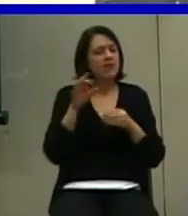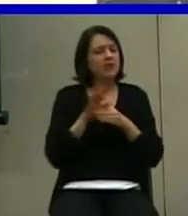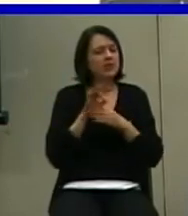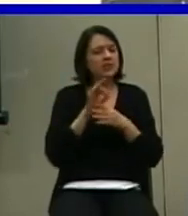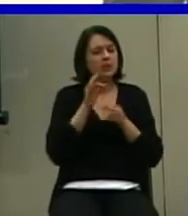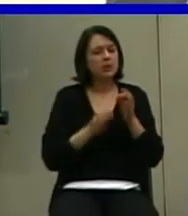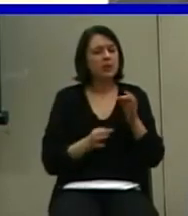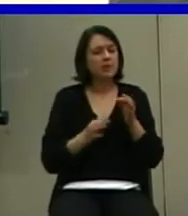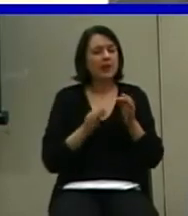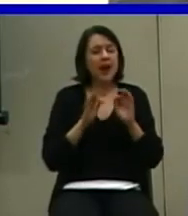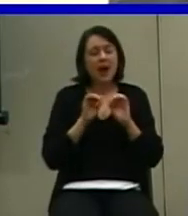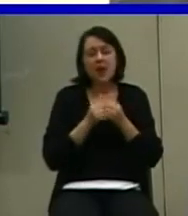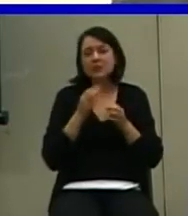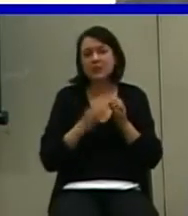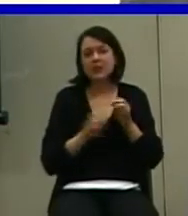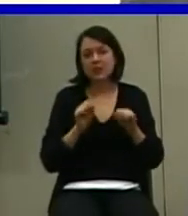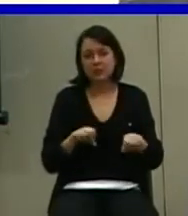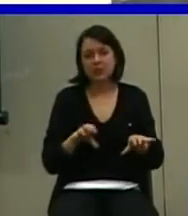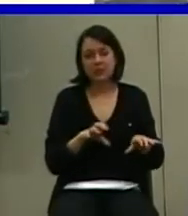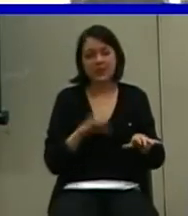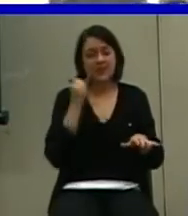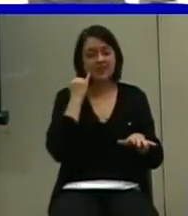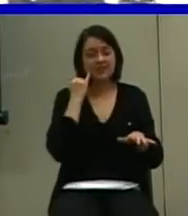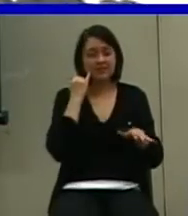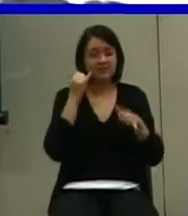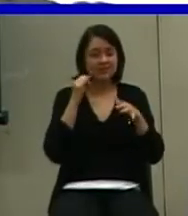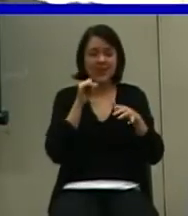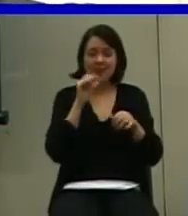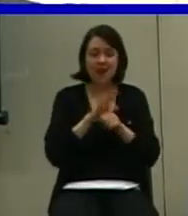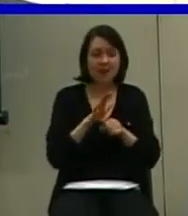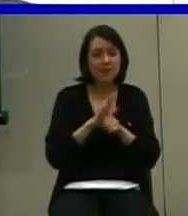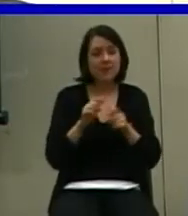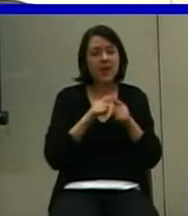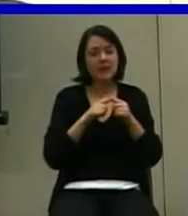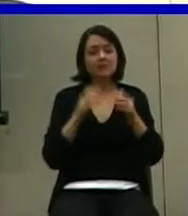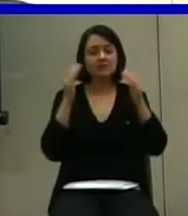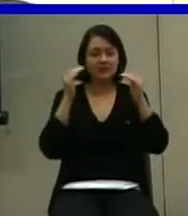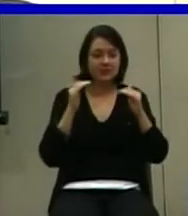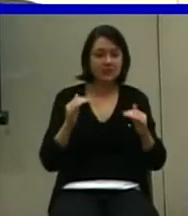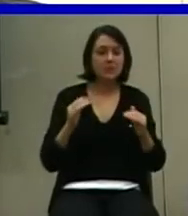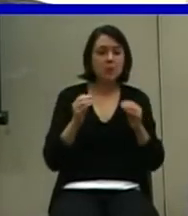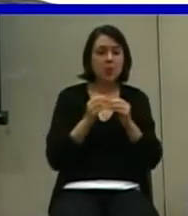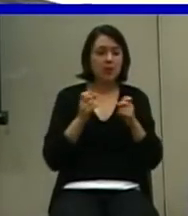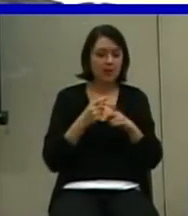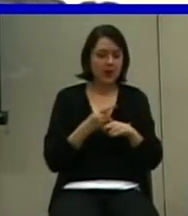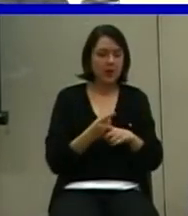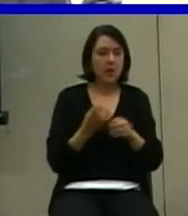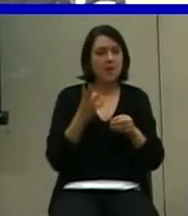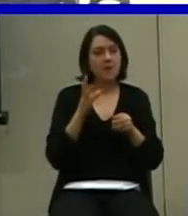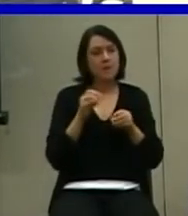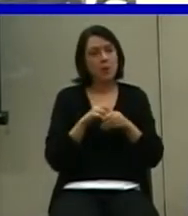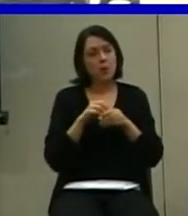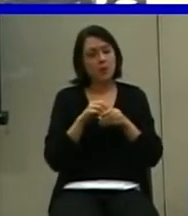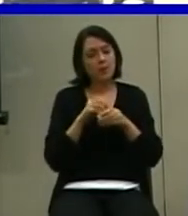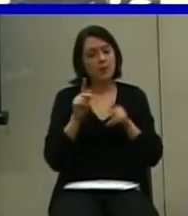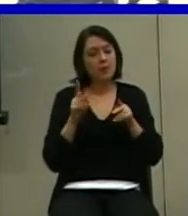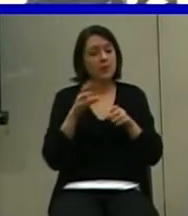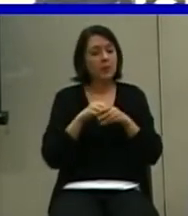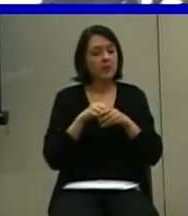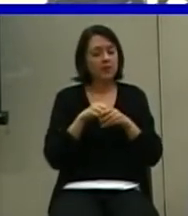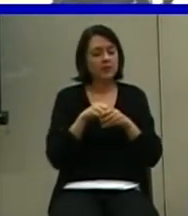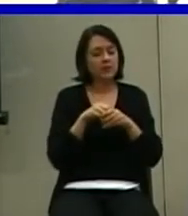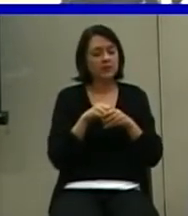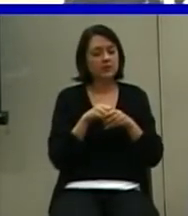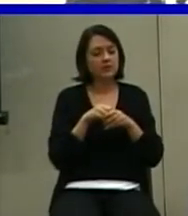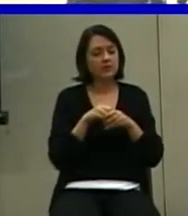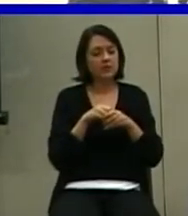simply could you talk about it? If that's not enough, then you go up and you get more people involved. At some point, you're sitting around a table with a team